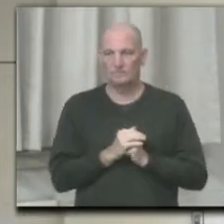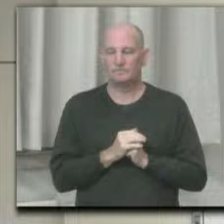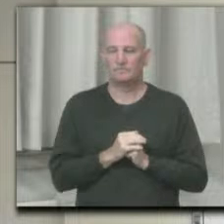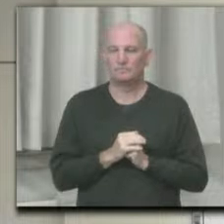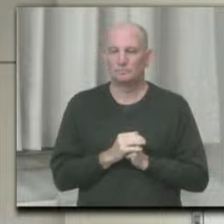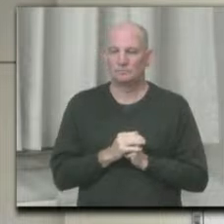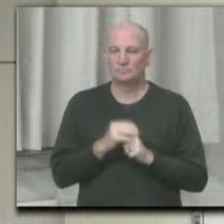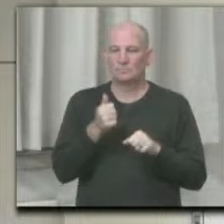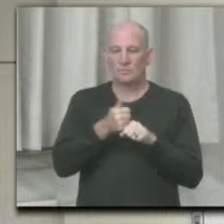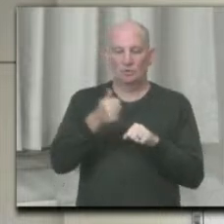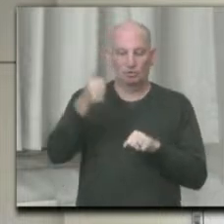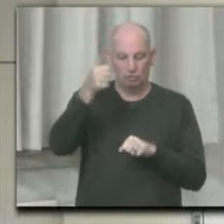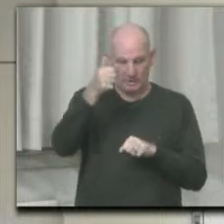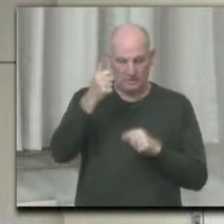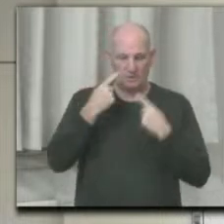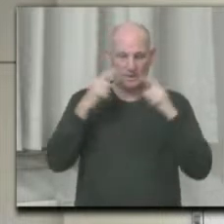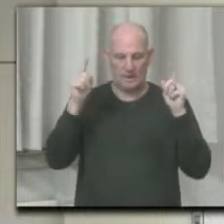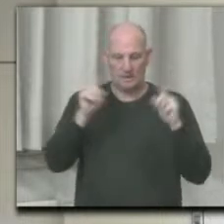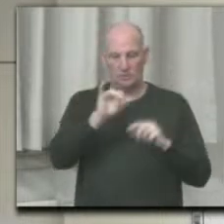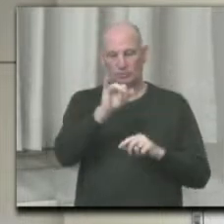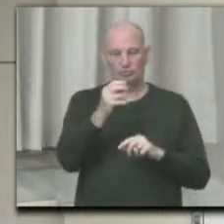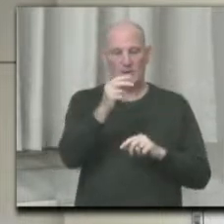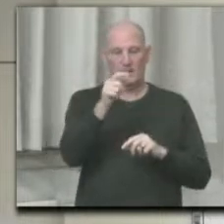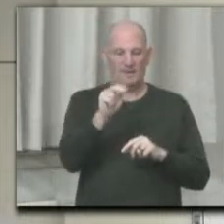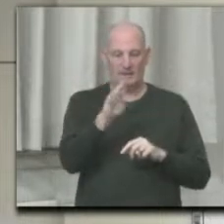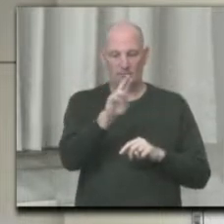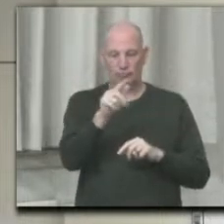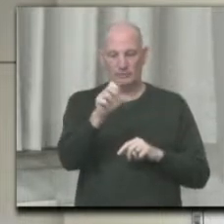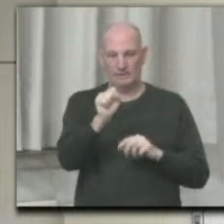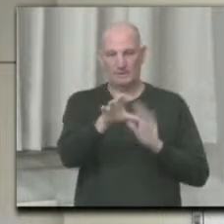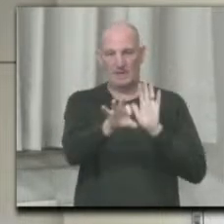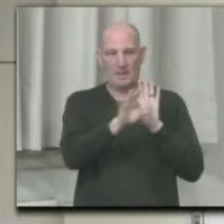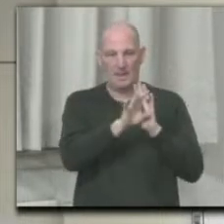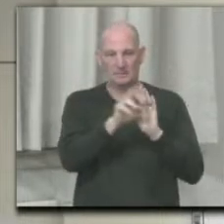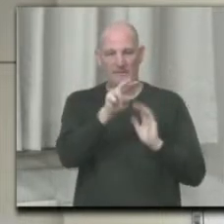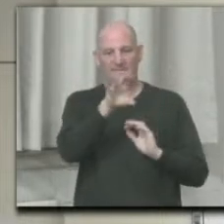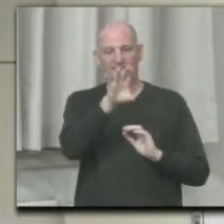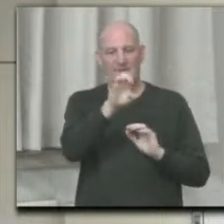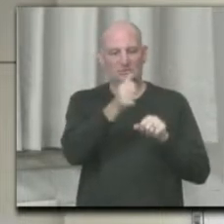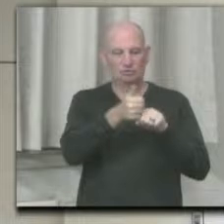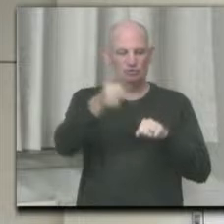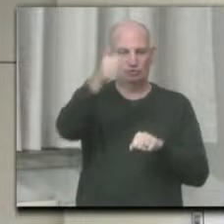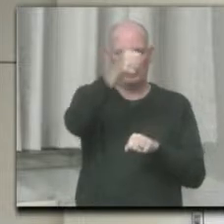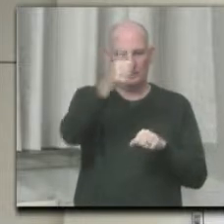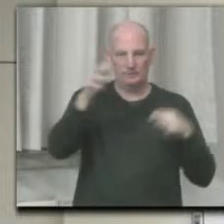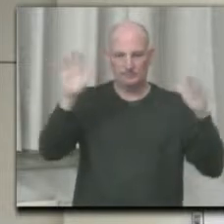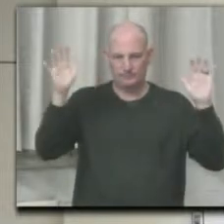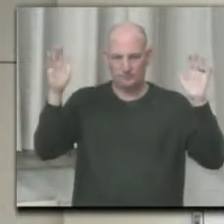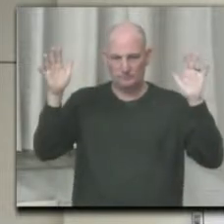So the chair declares that Jonathan Briggs has been elected as the vice chair. Round of applause.